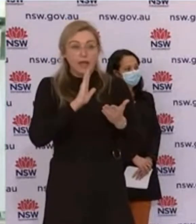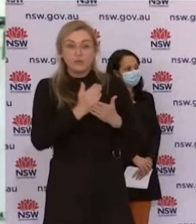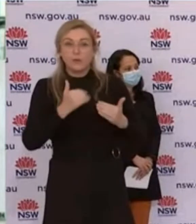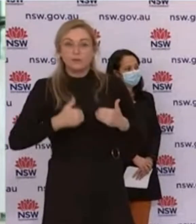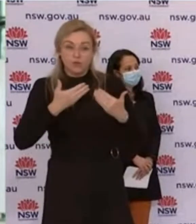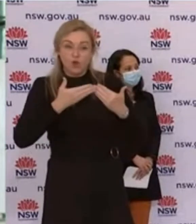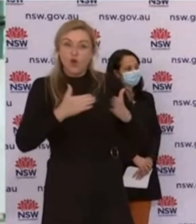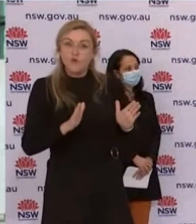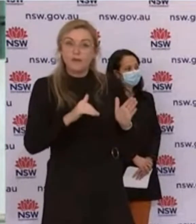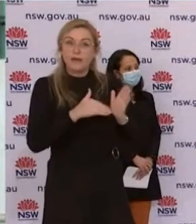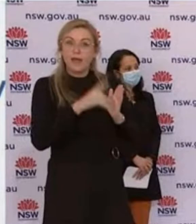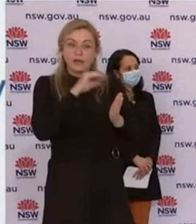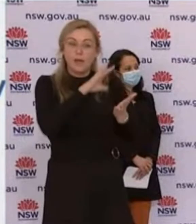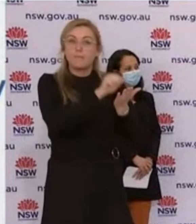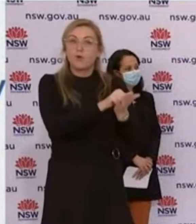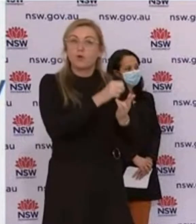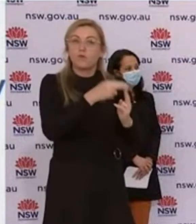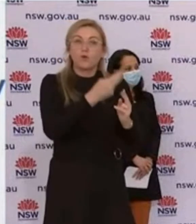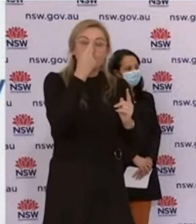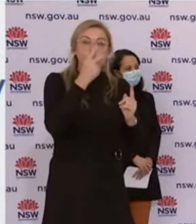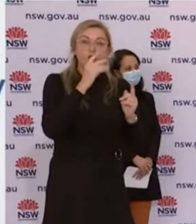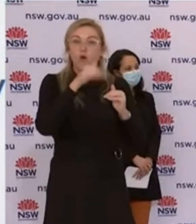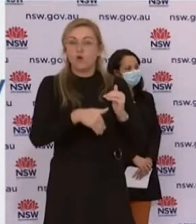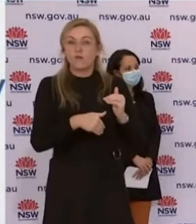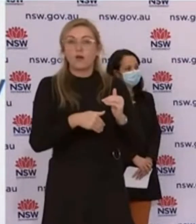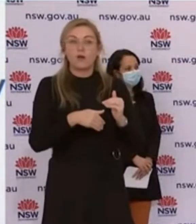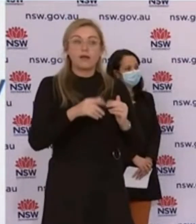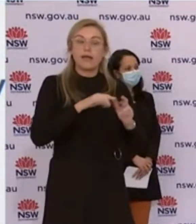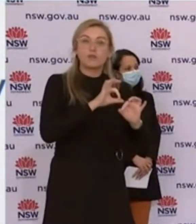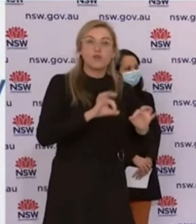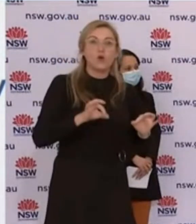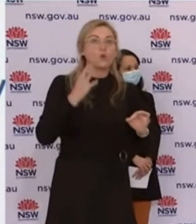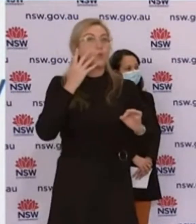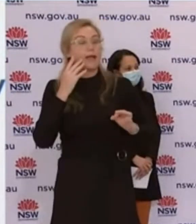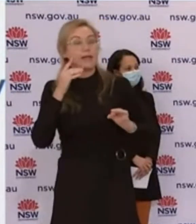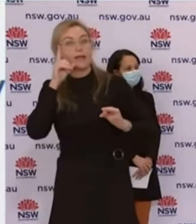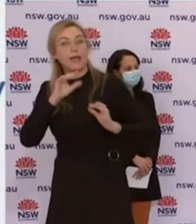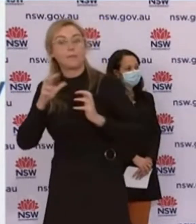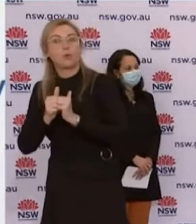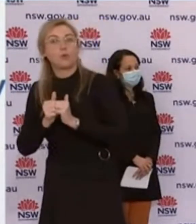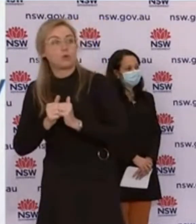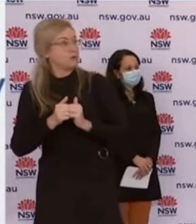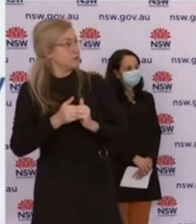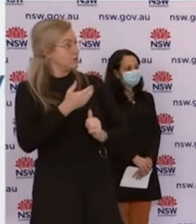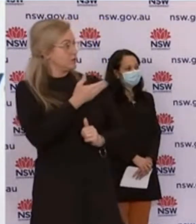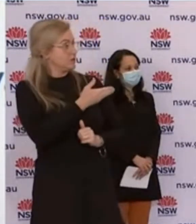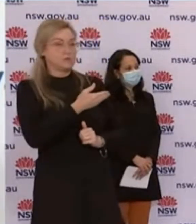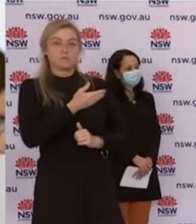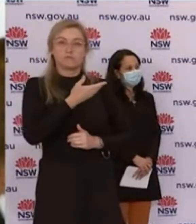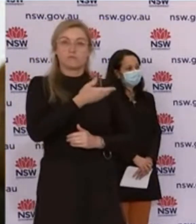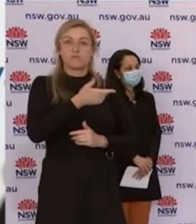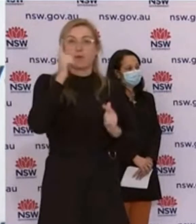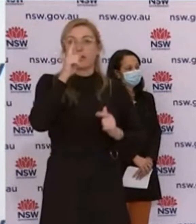group this morning? And if not, will bookings already made this weekend and beyond be honoured? Do you want to answer that one